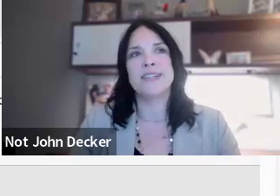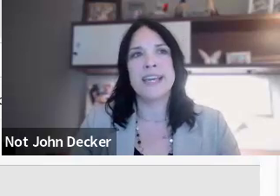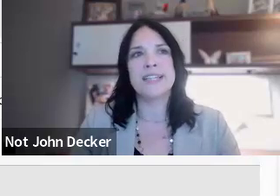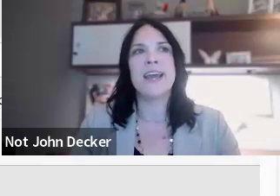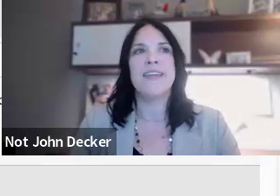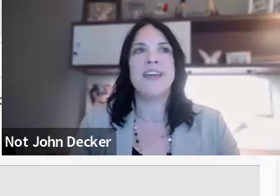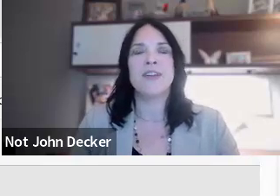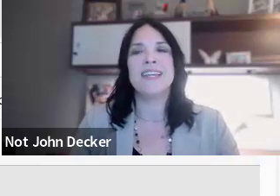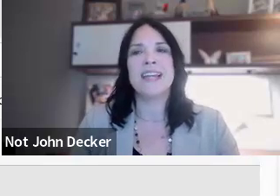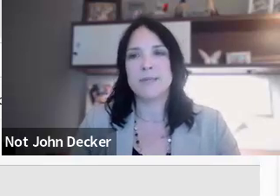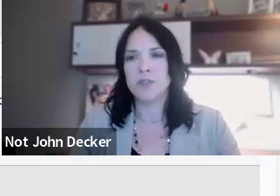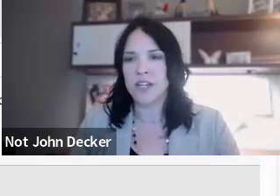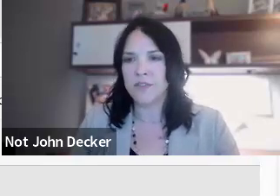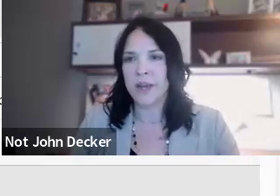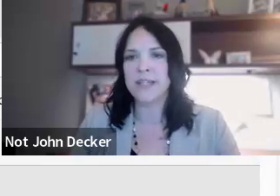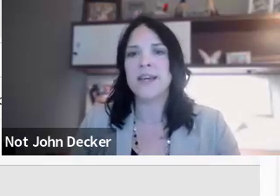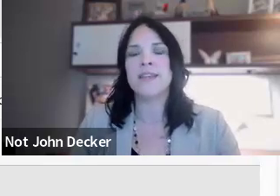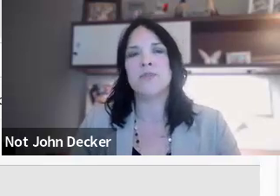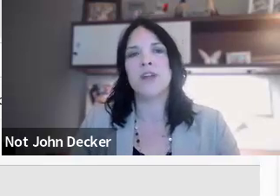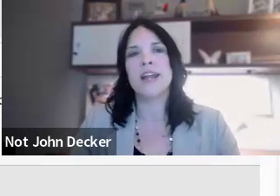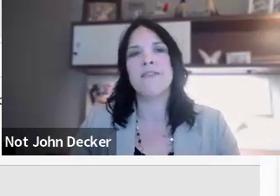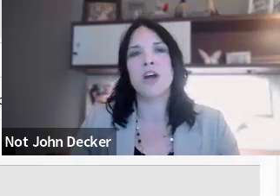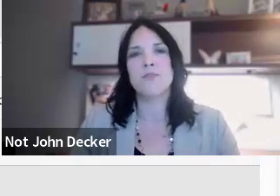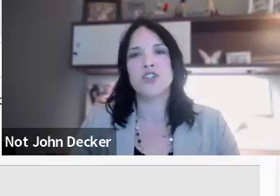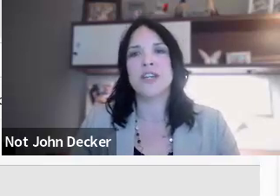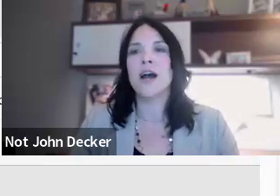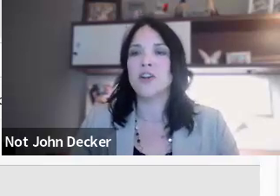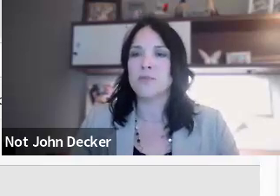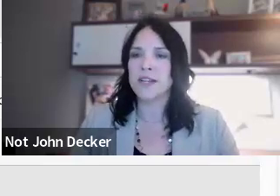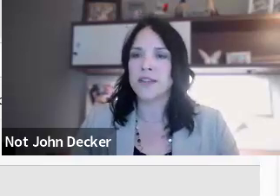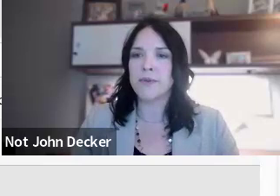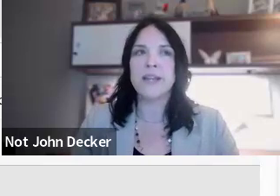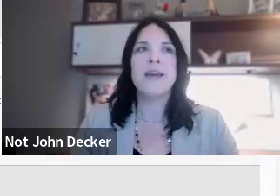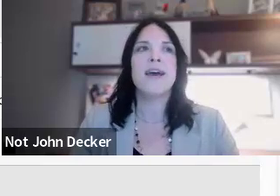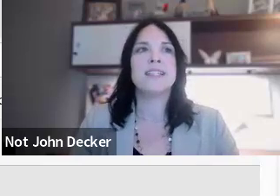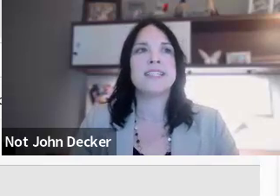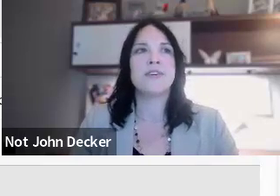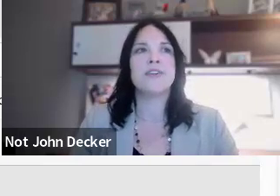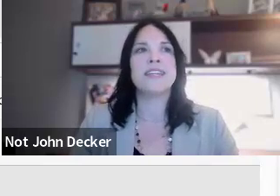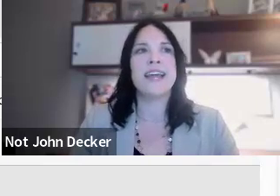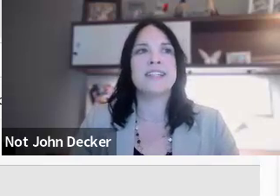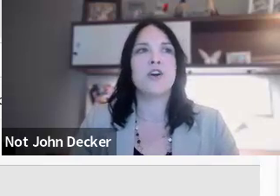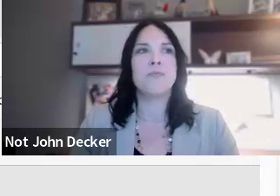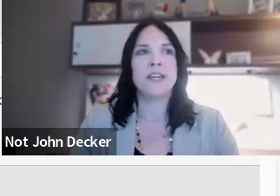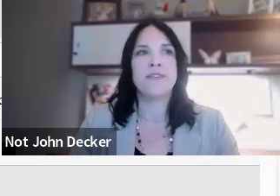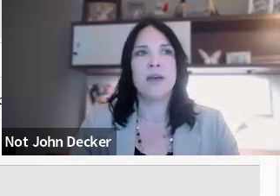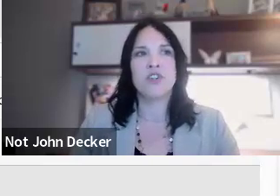May 30th date and they are at the 90% of the rate, they will not have an option to get 100% of the rate until the next opening of that,